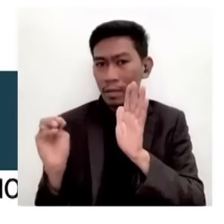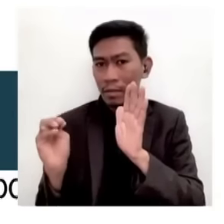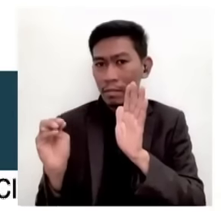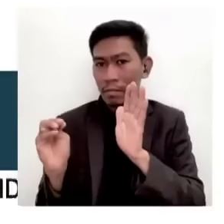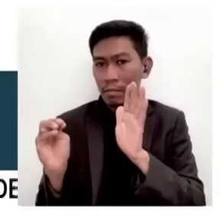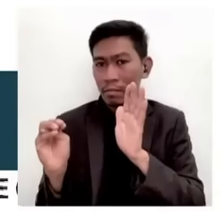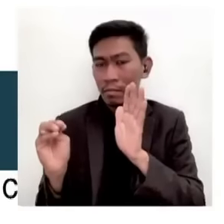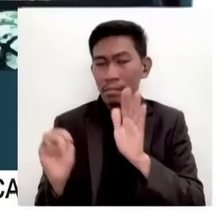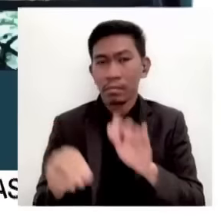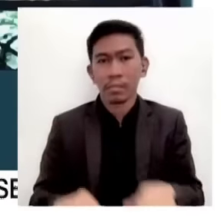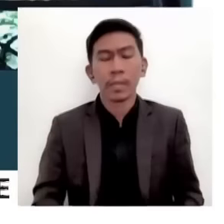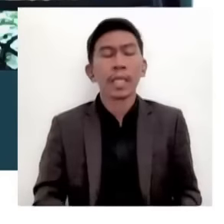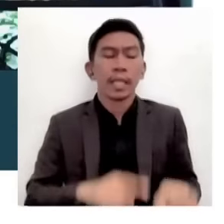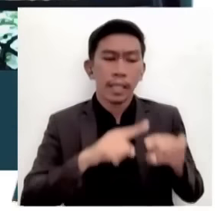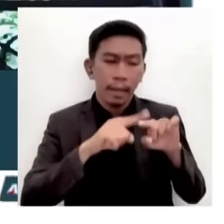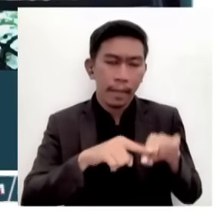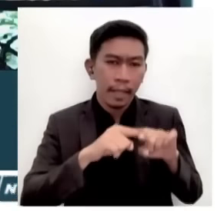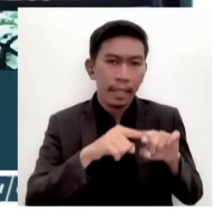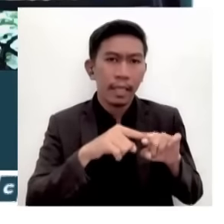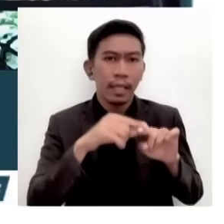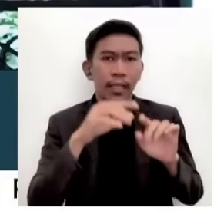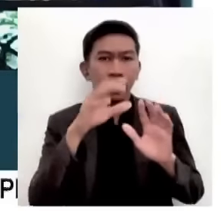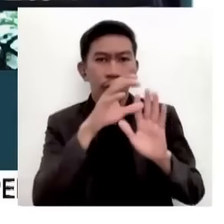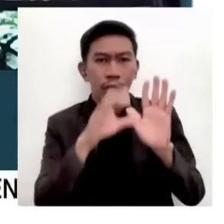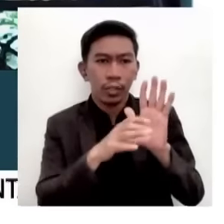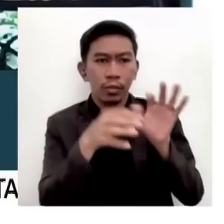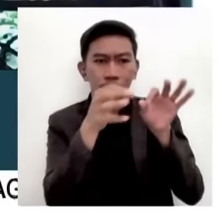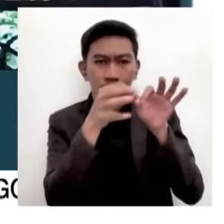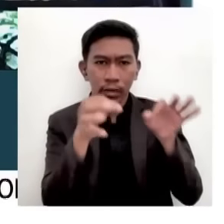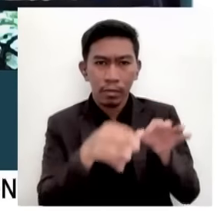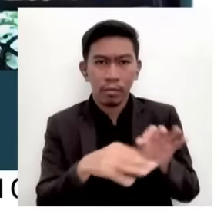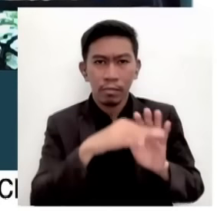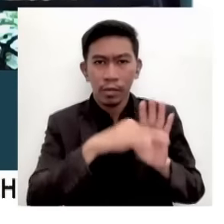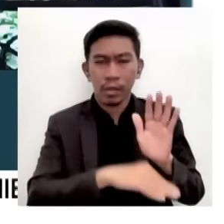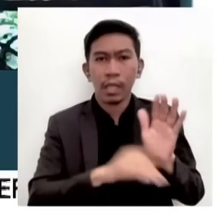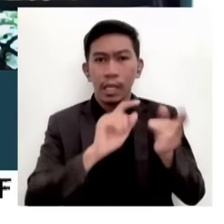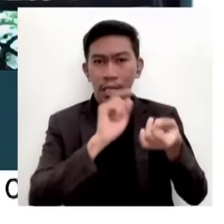Depende sa provision ng Constitution na papalitan. So